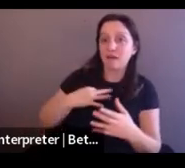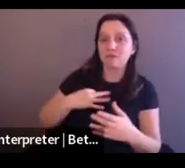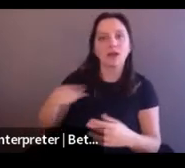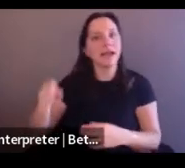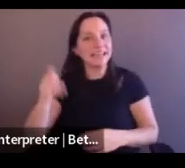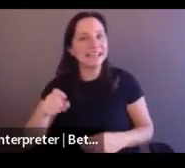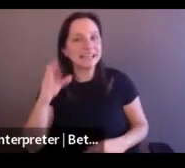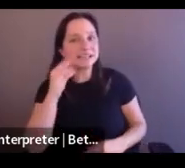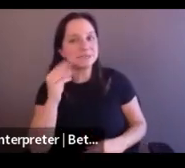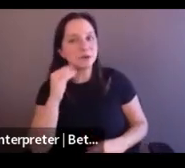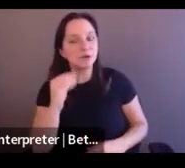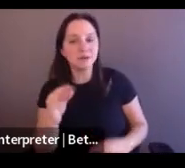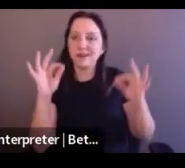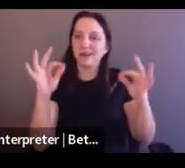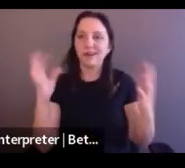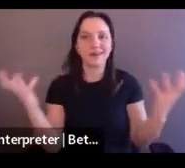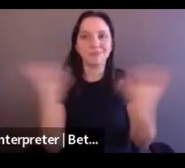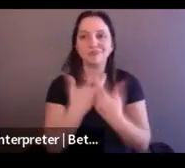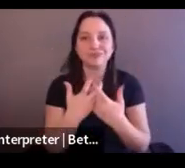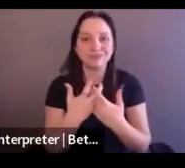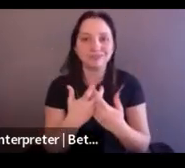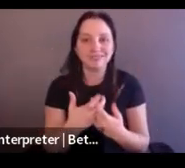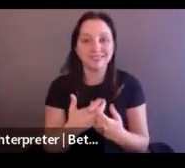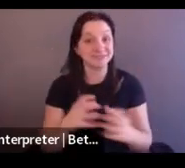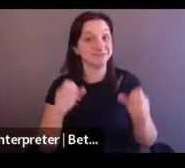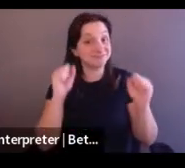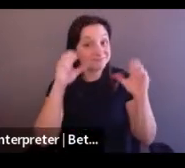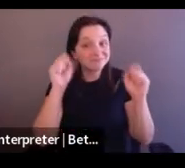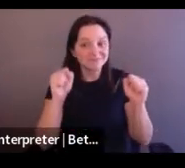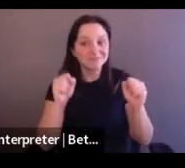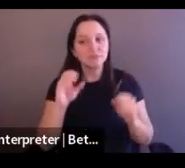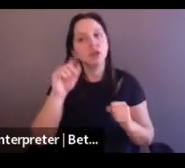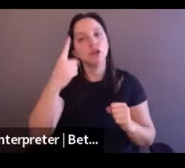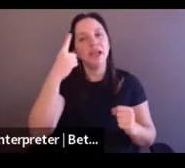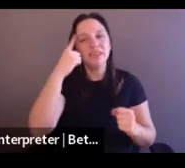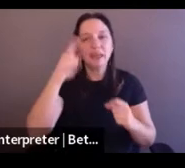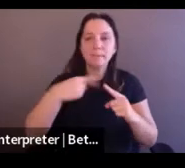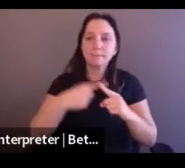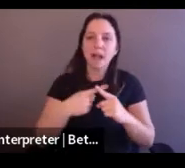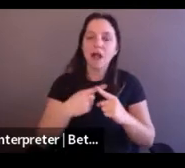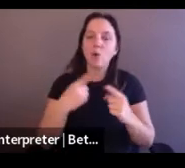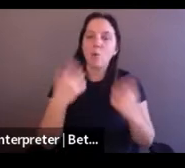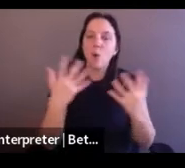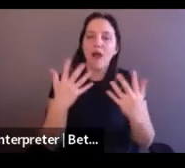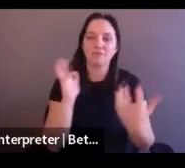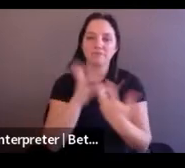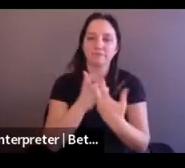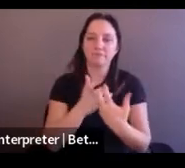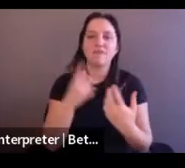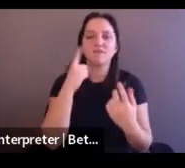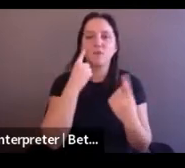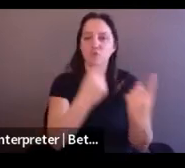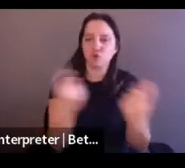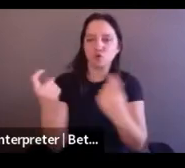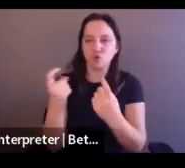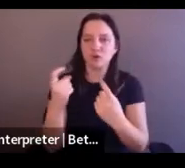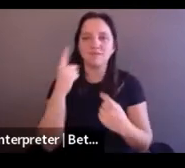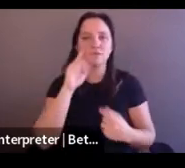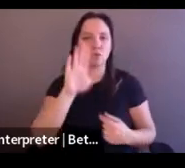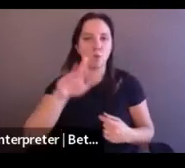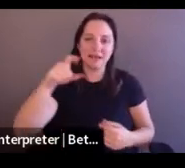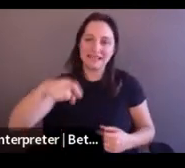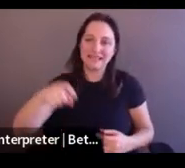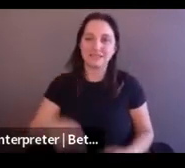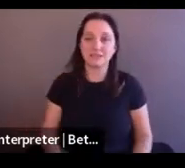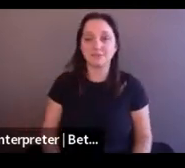with those skills. So thinking really just reflecting on what are good places to sort of recruit from that help meet your